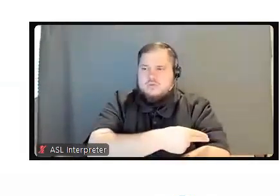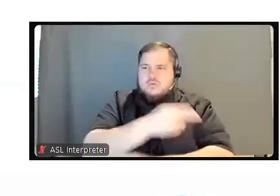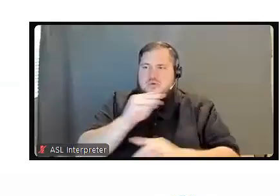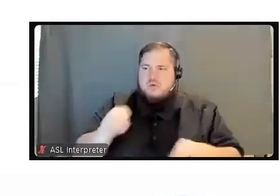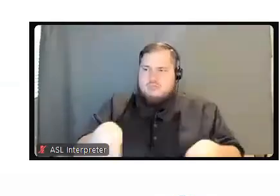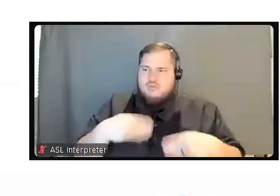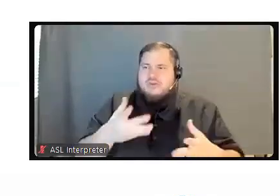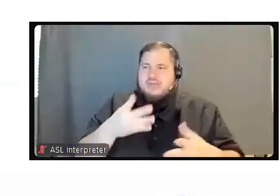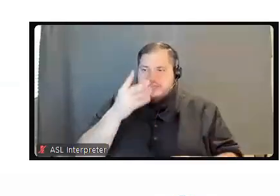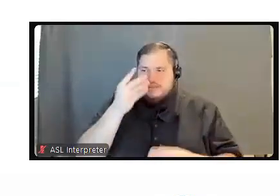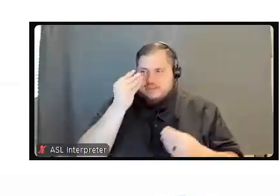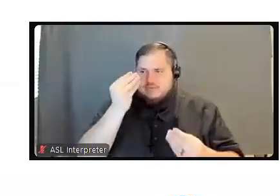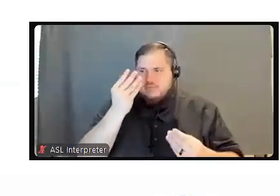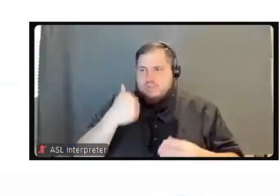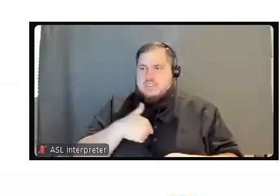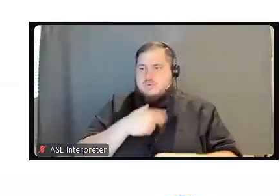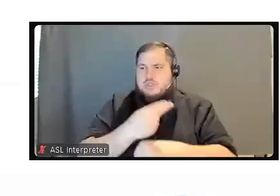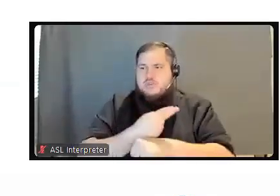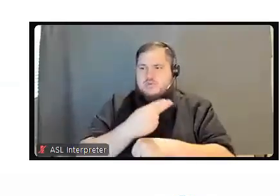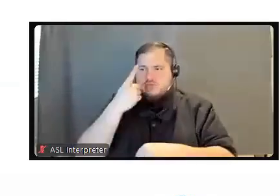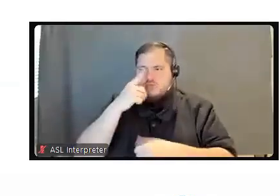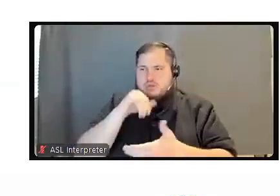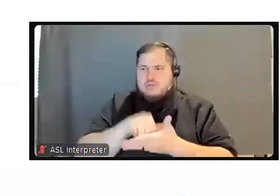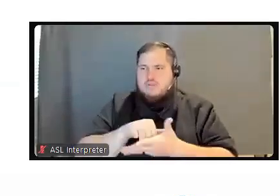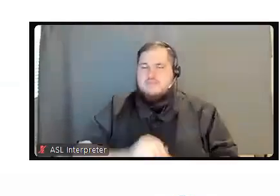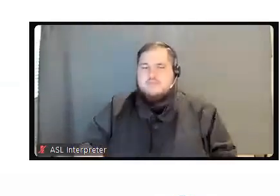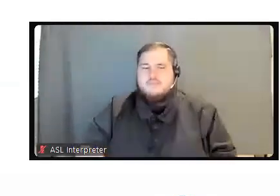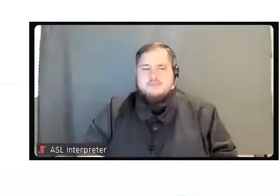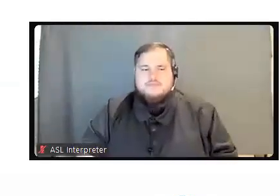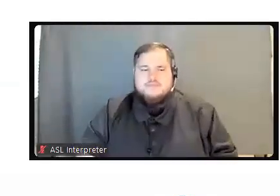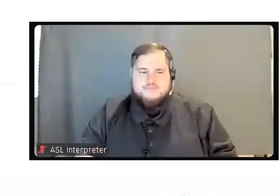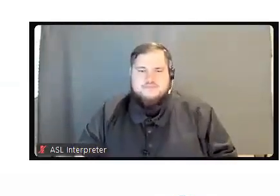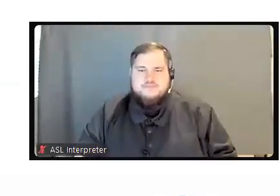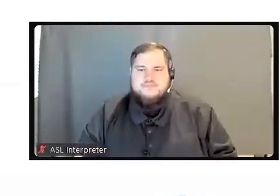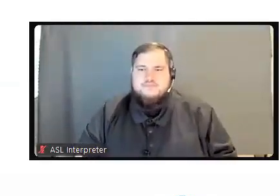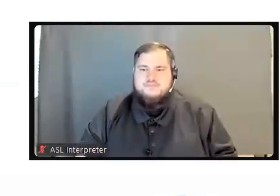provided data that we use for that metric.